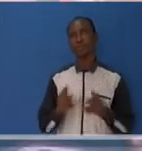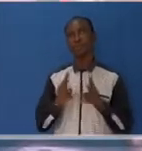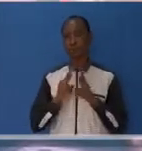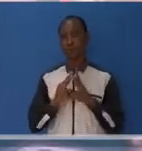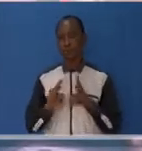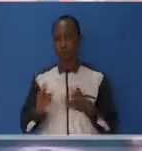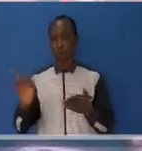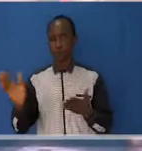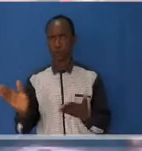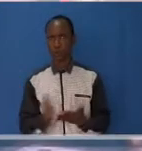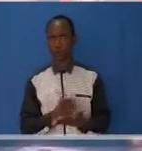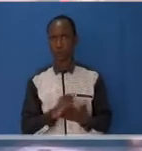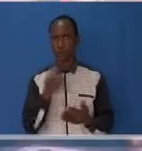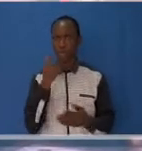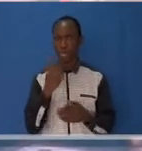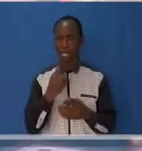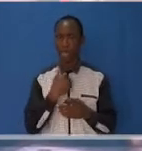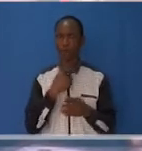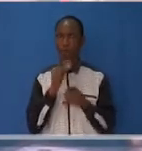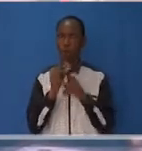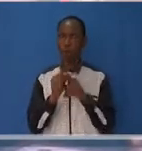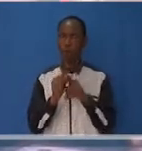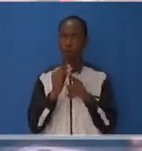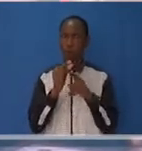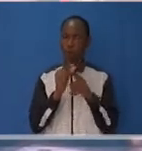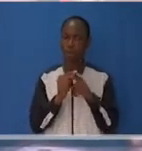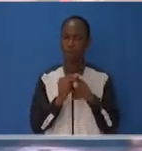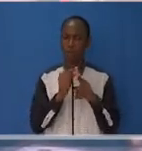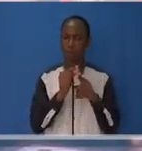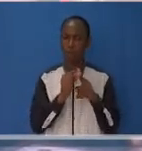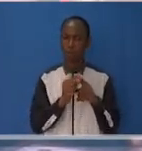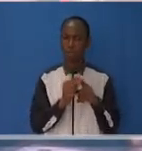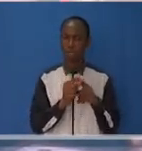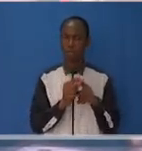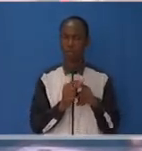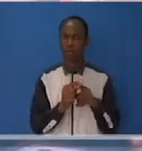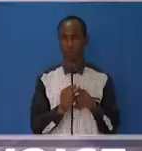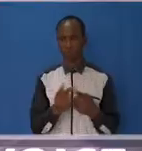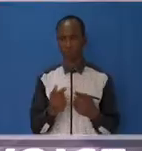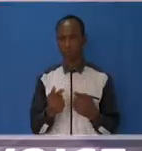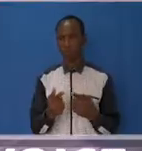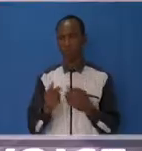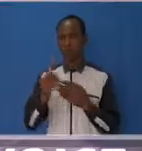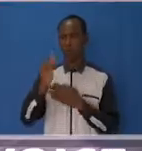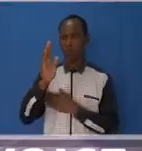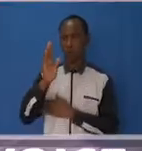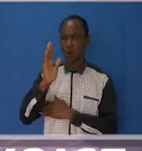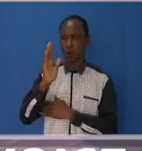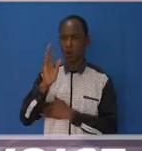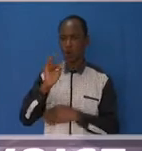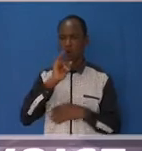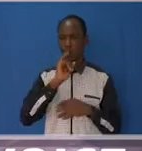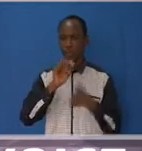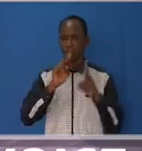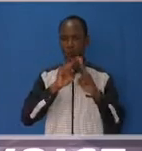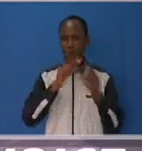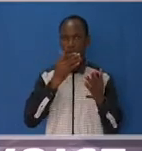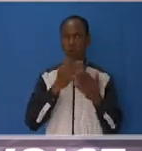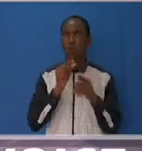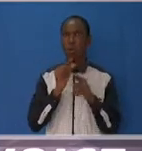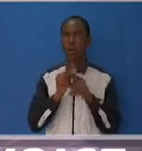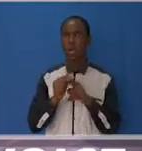womb, Cassa where a woman is, and you mona woton, what the Cassana air to yumono, into a yen jijie,